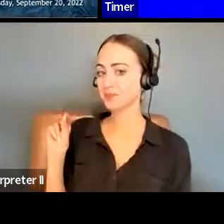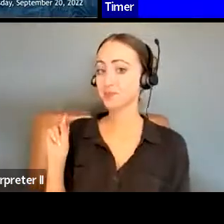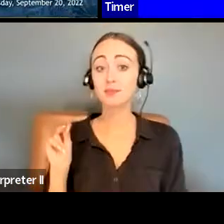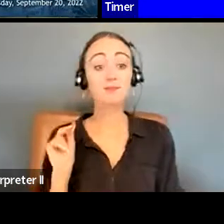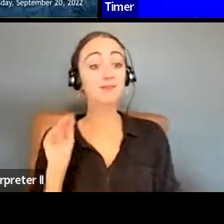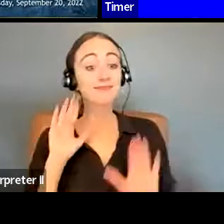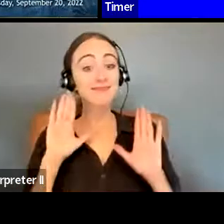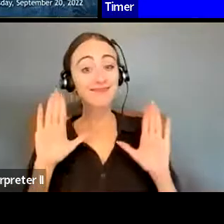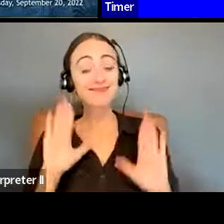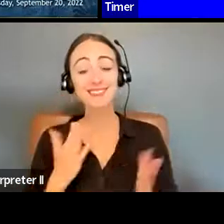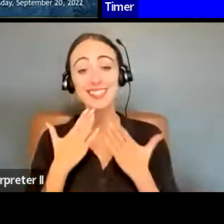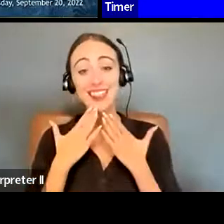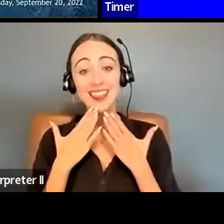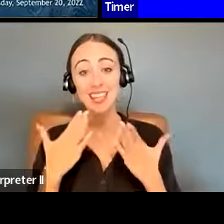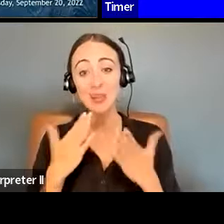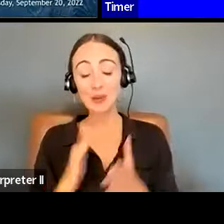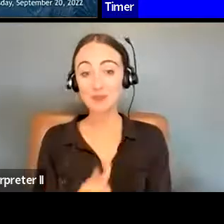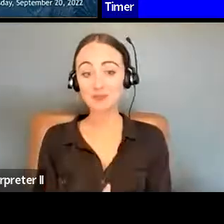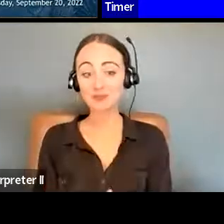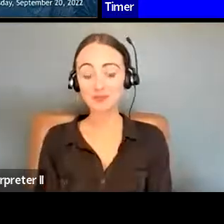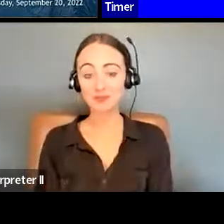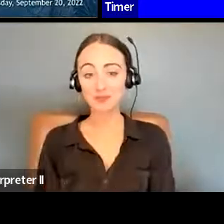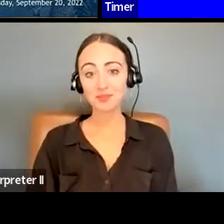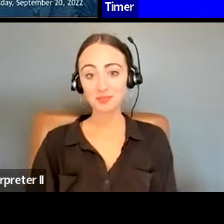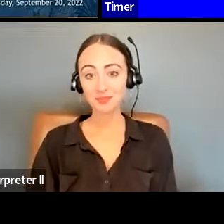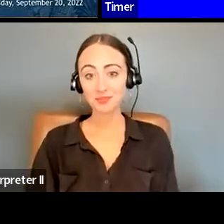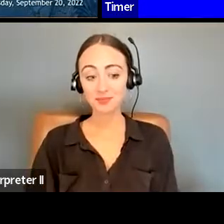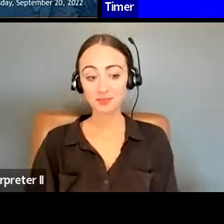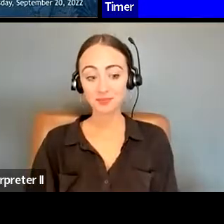Wonderful. Thank you.